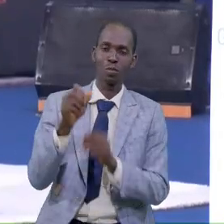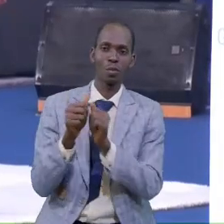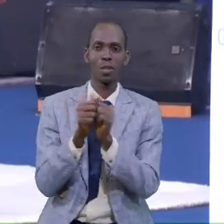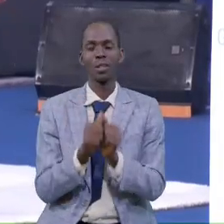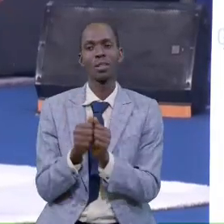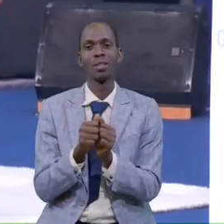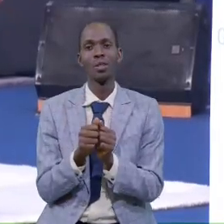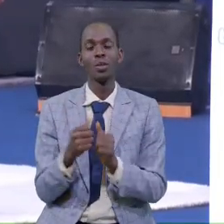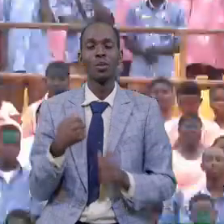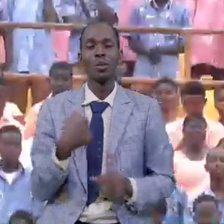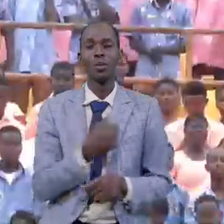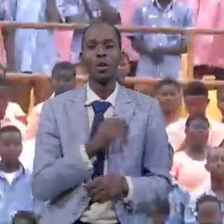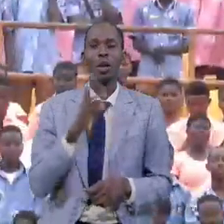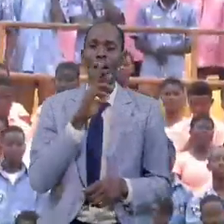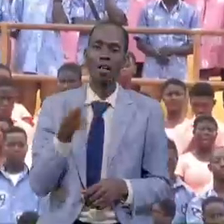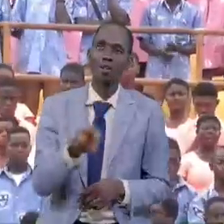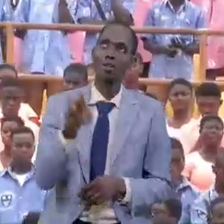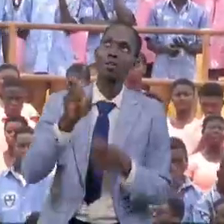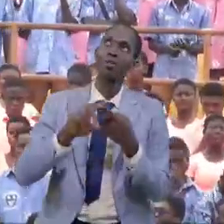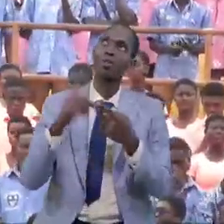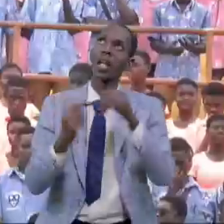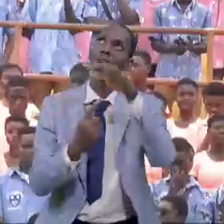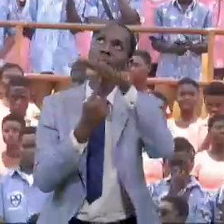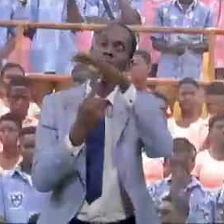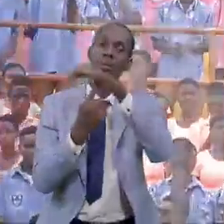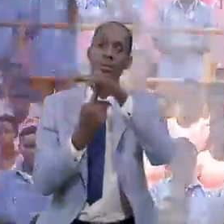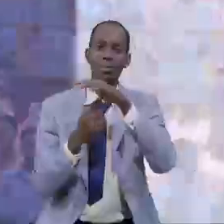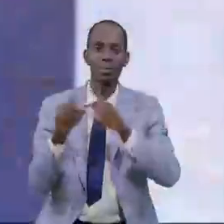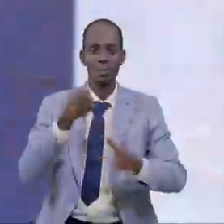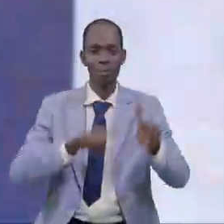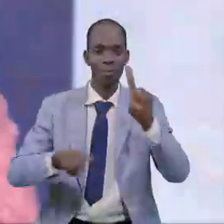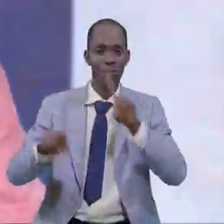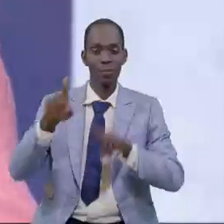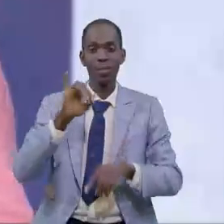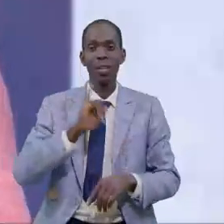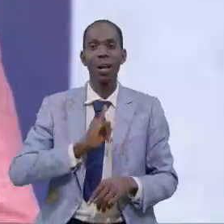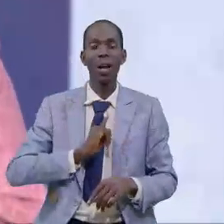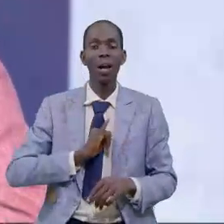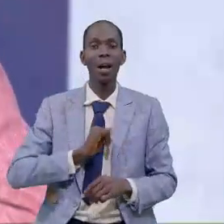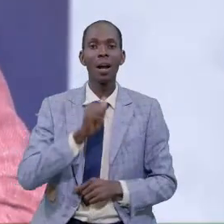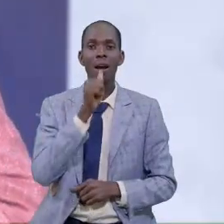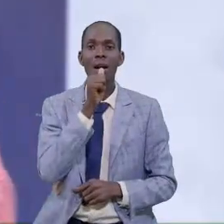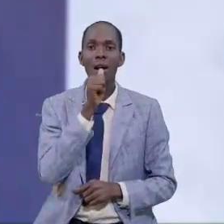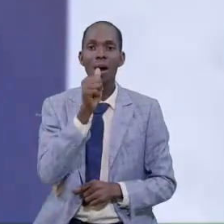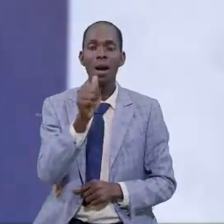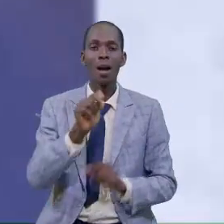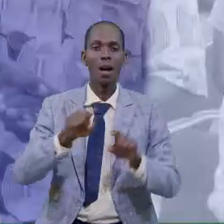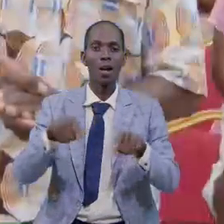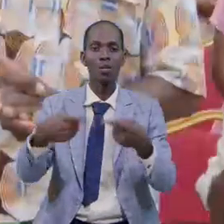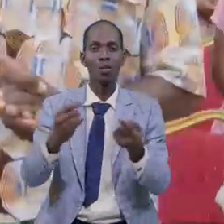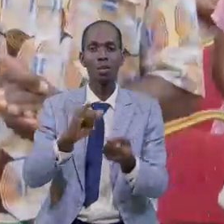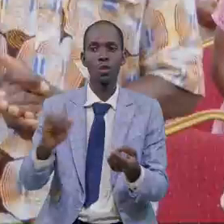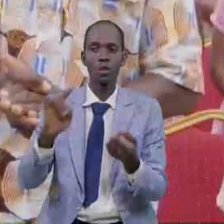going to the top. I am going to the top.